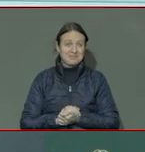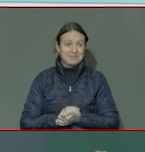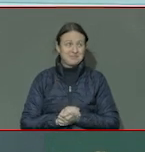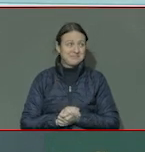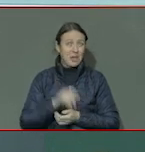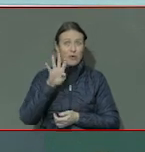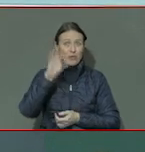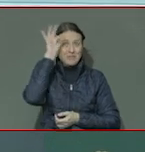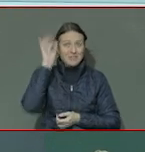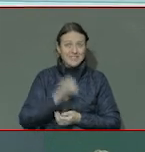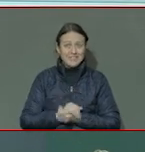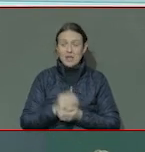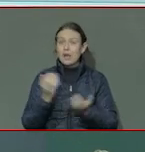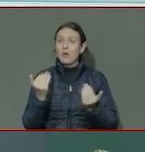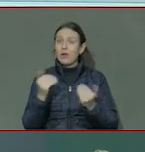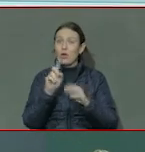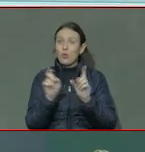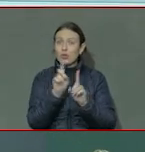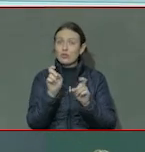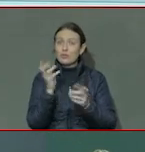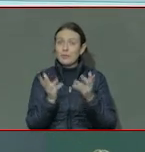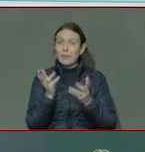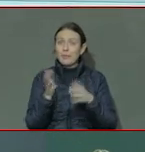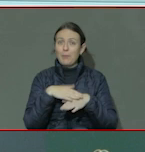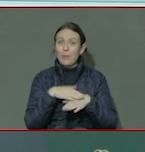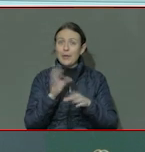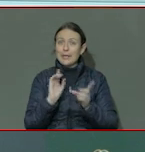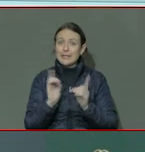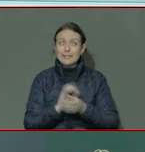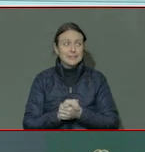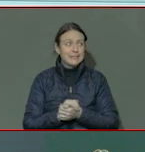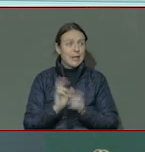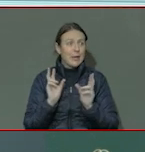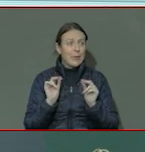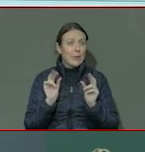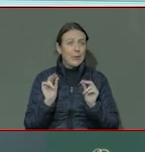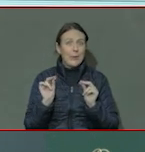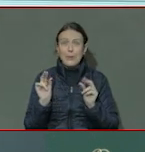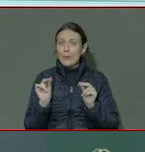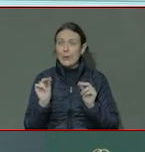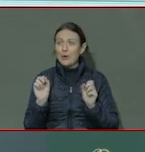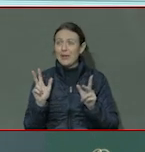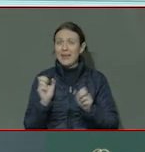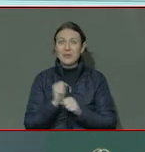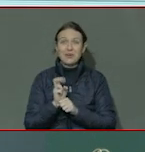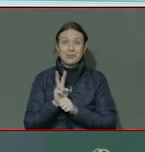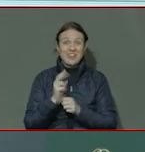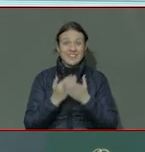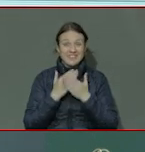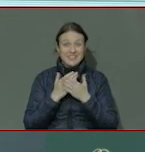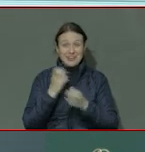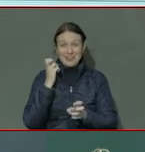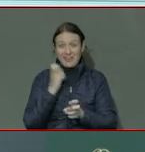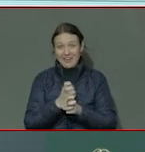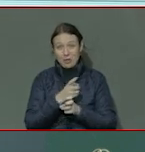40 minutes. Is there any questions or anything that you want to know? No. Grade 12, study hard. Make